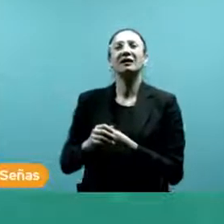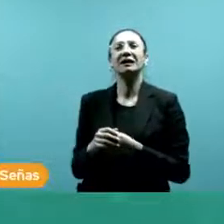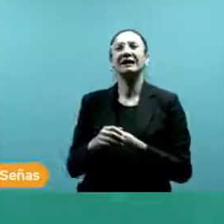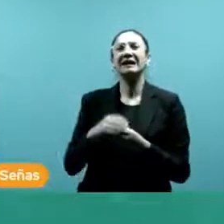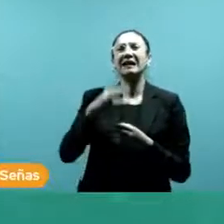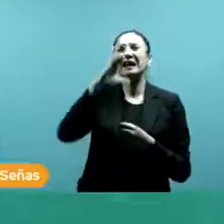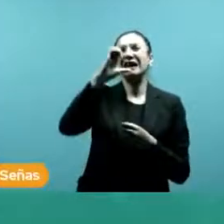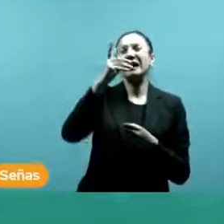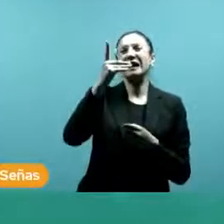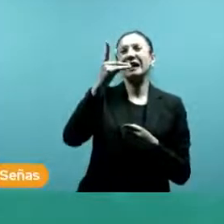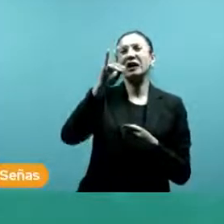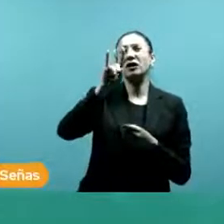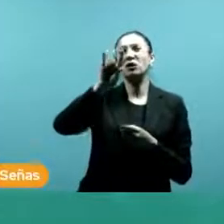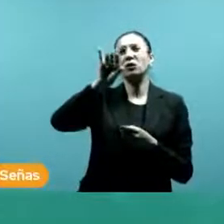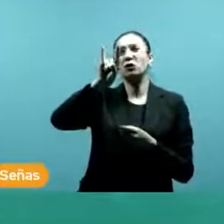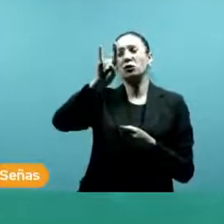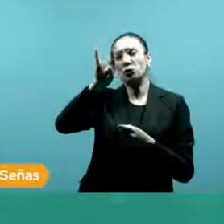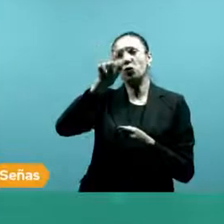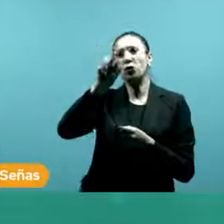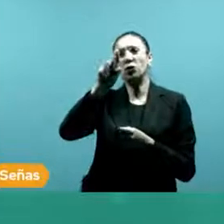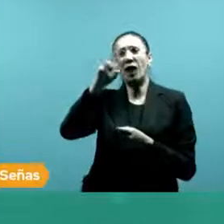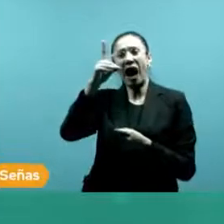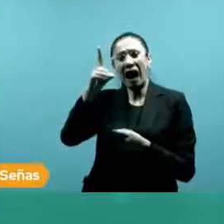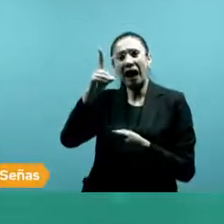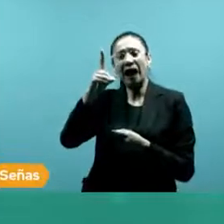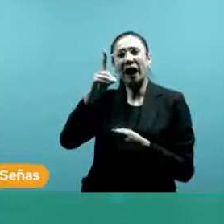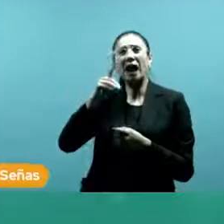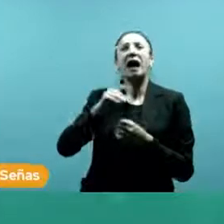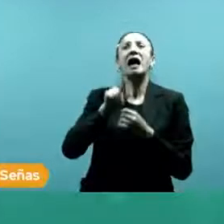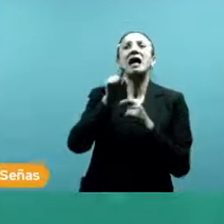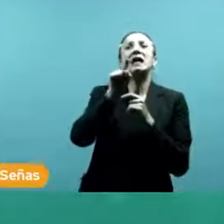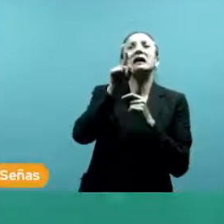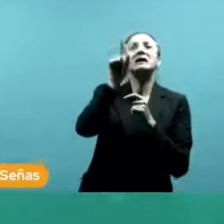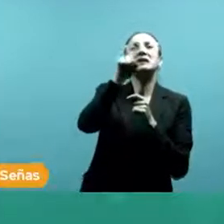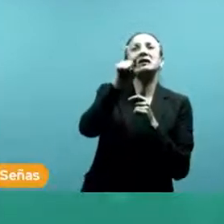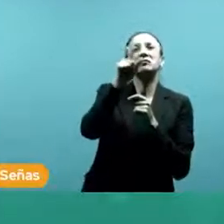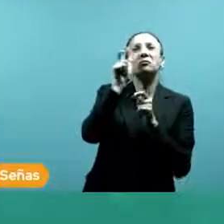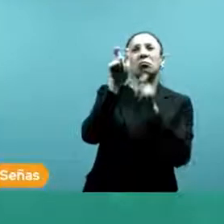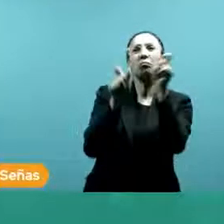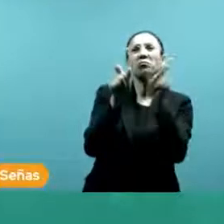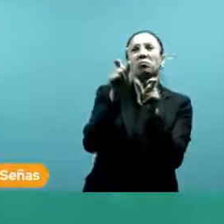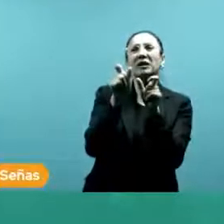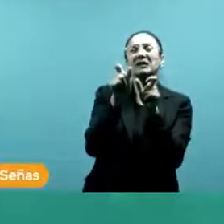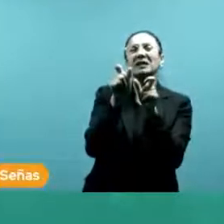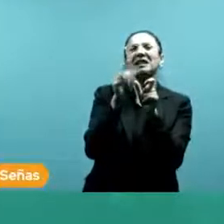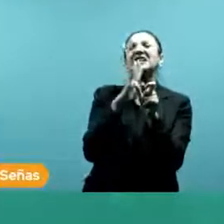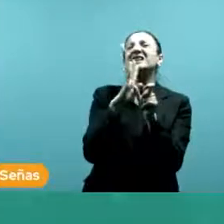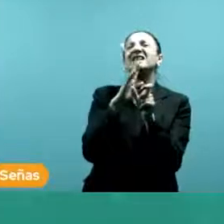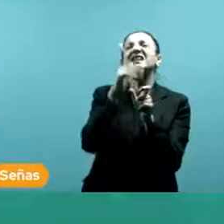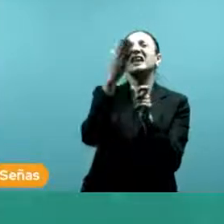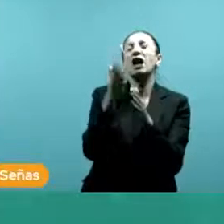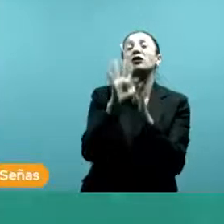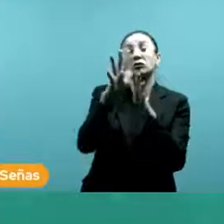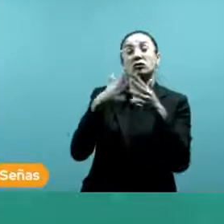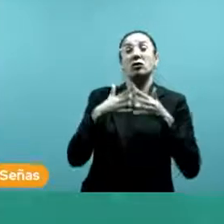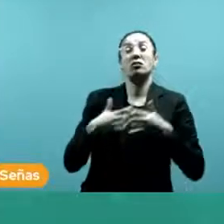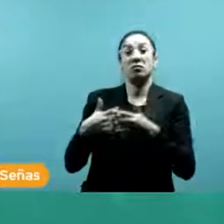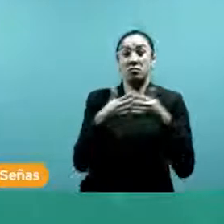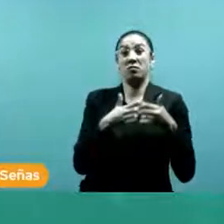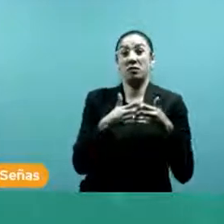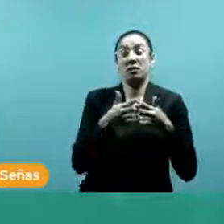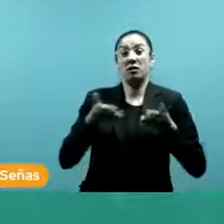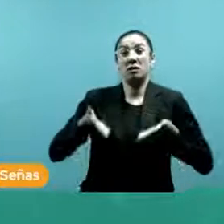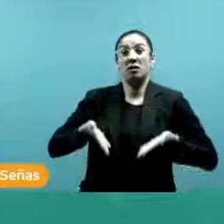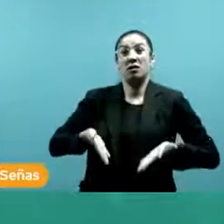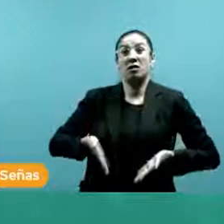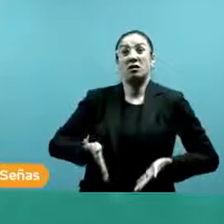Hannon. Edward Hamel was born in New York City, in the United States. Un americano nacido en